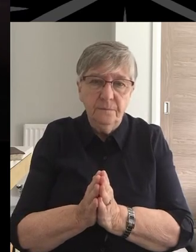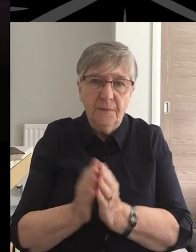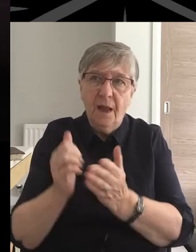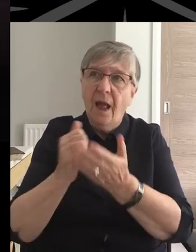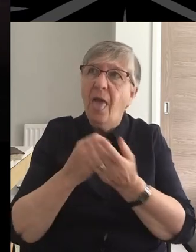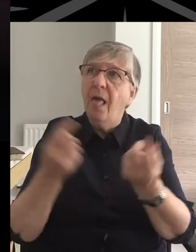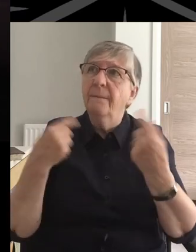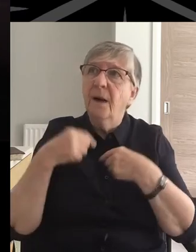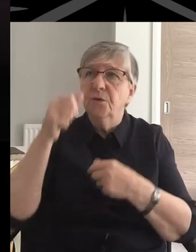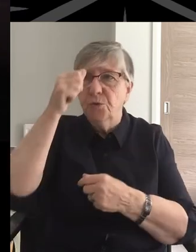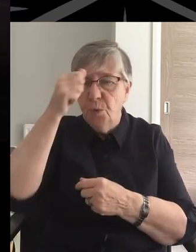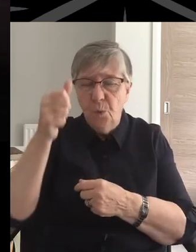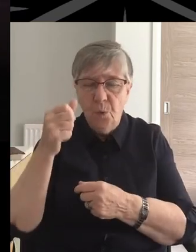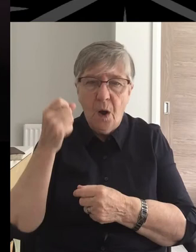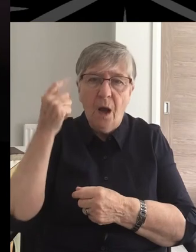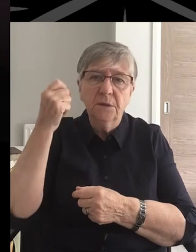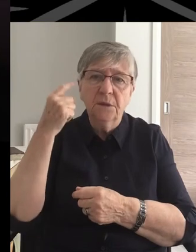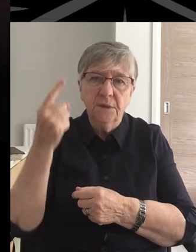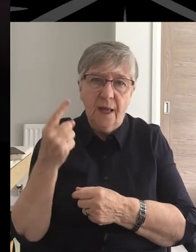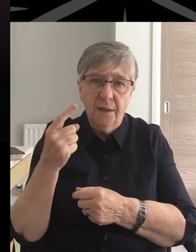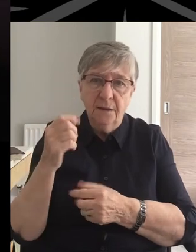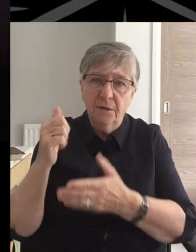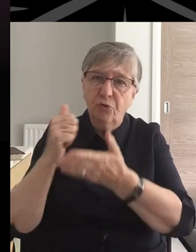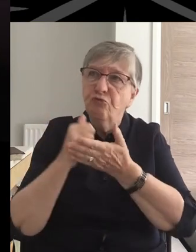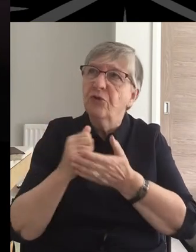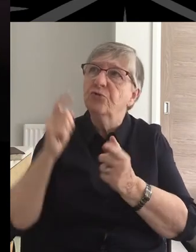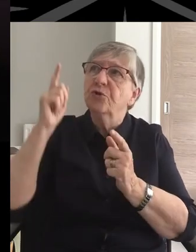Help us know, help us understand, gracious God,